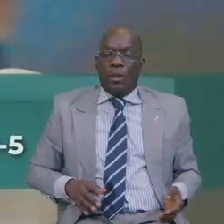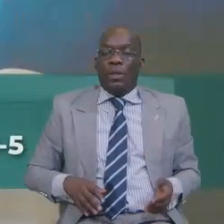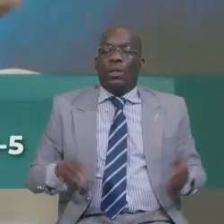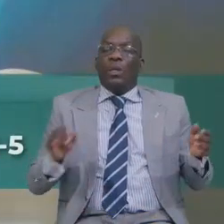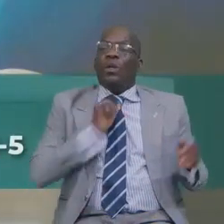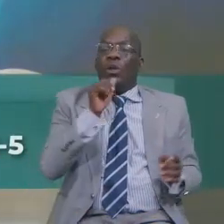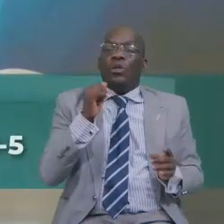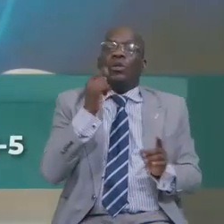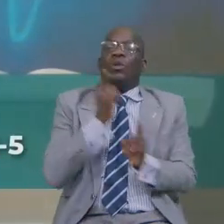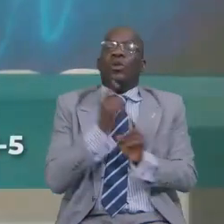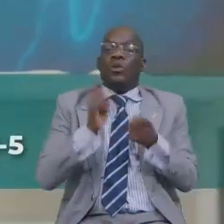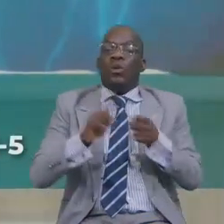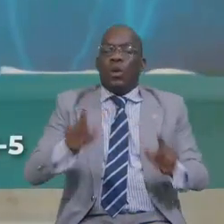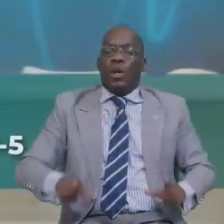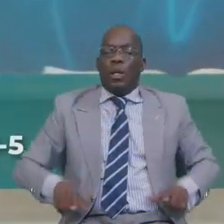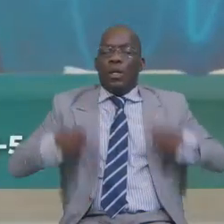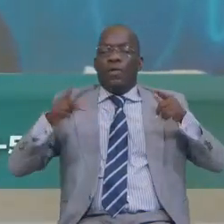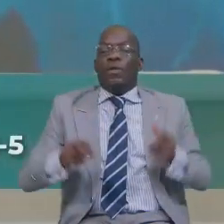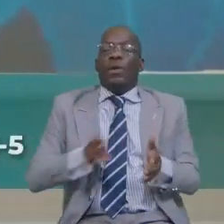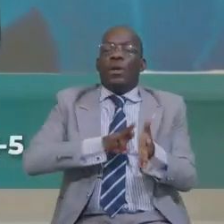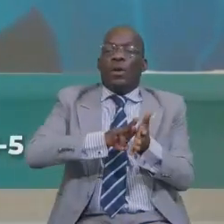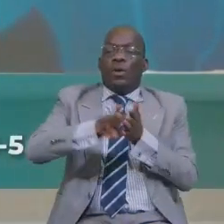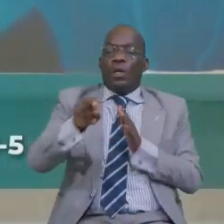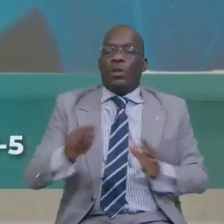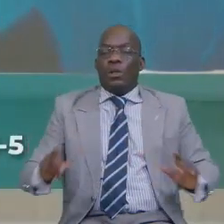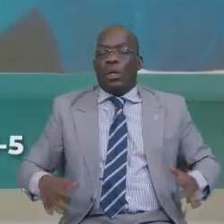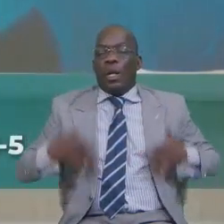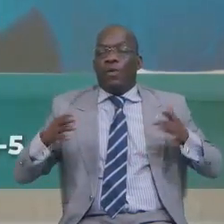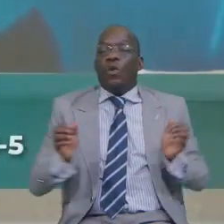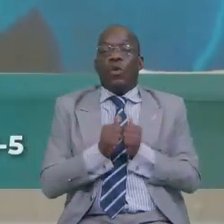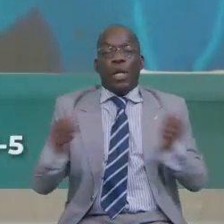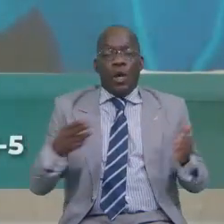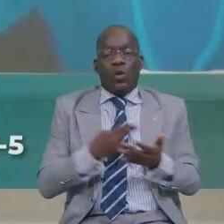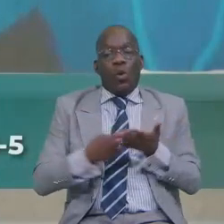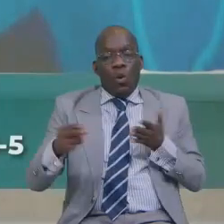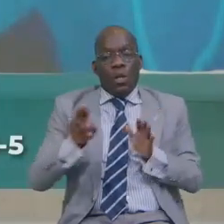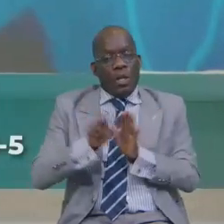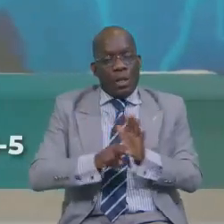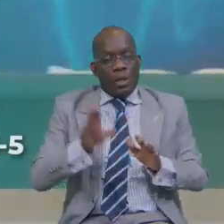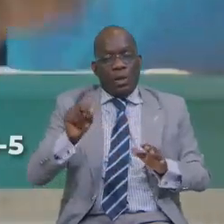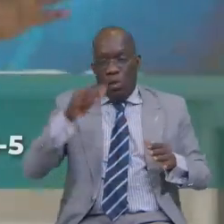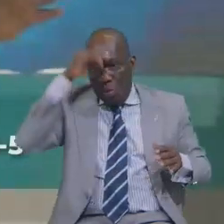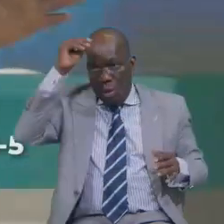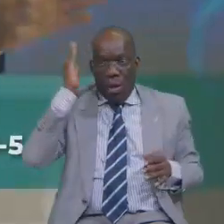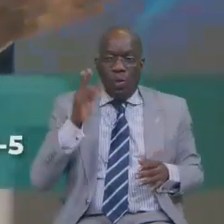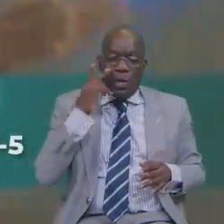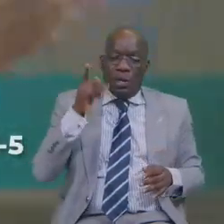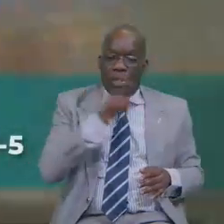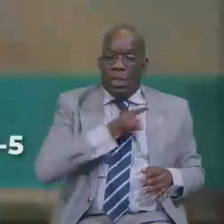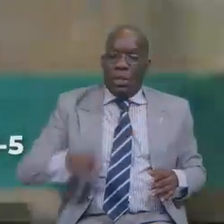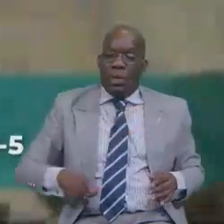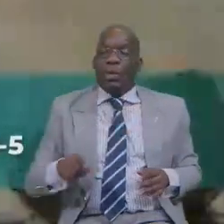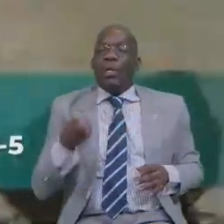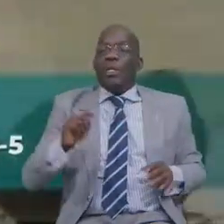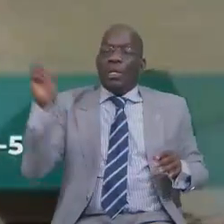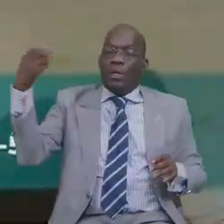live righteous lives without holiness. No man shall see the Lord. But the grace of God is not limited to